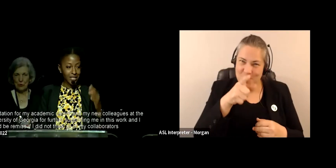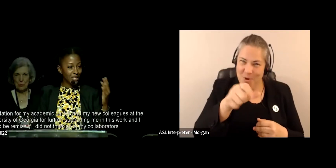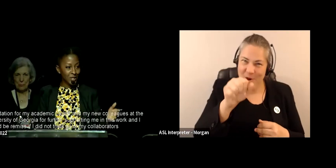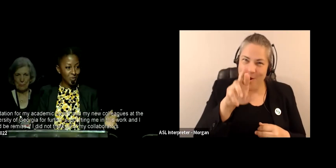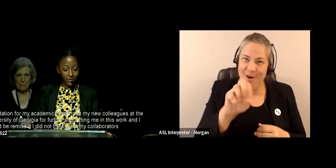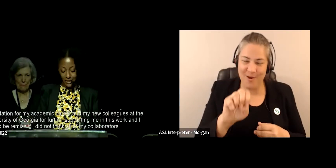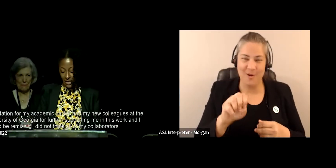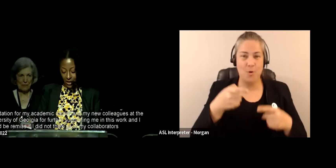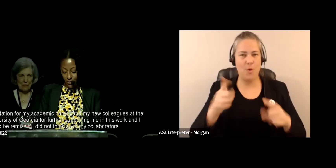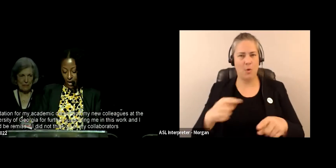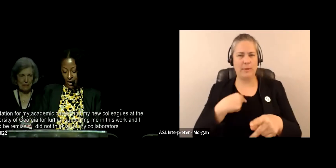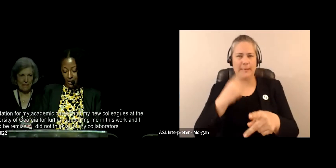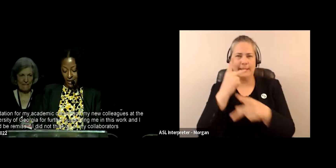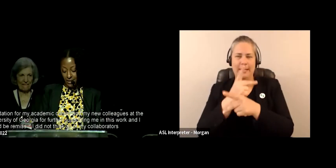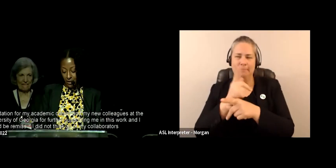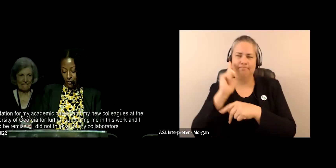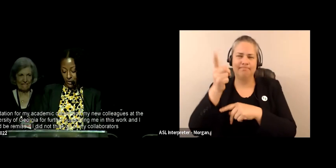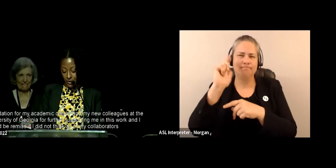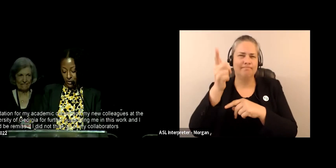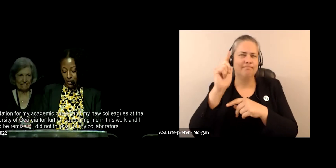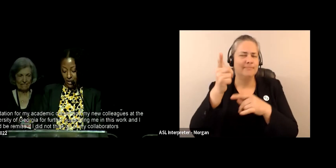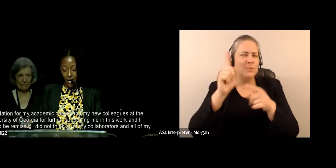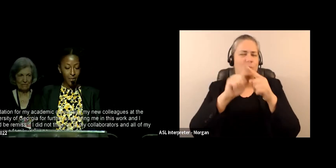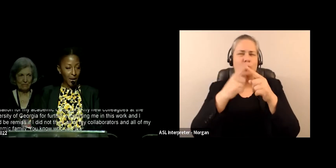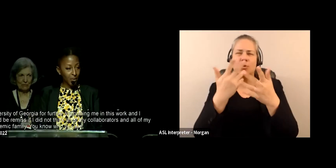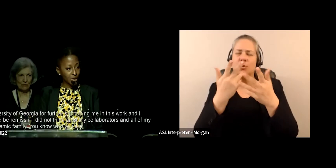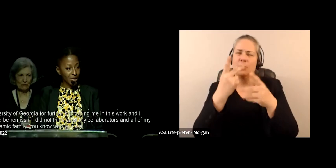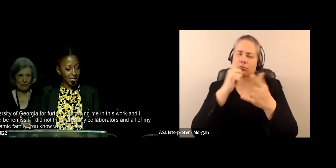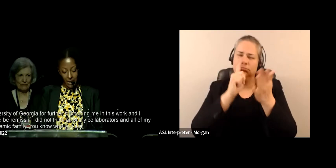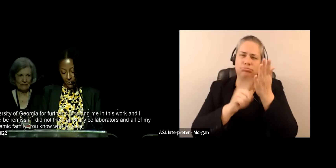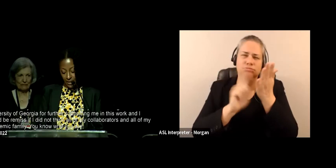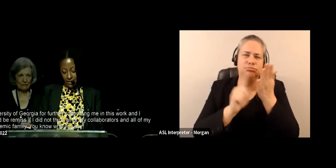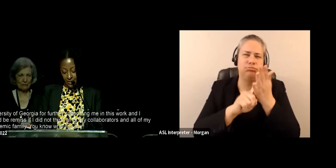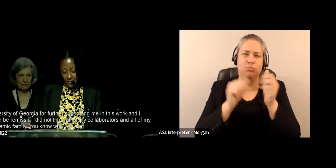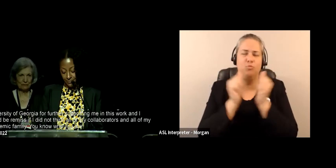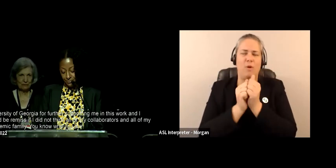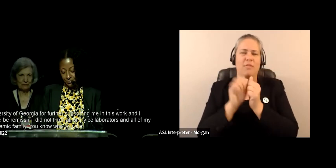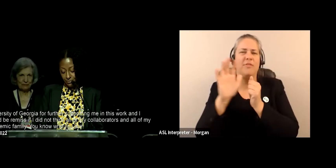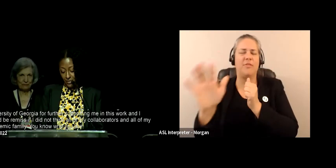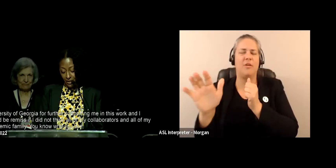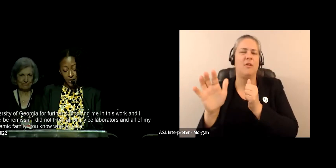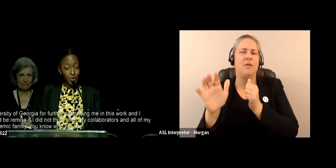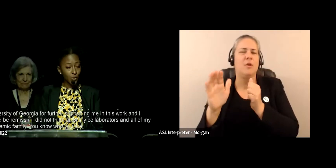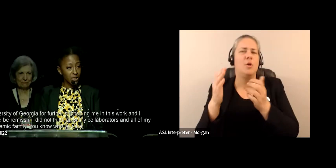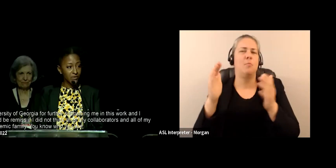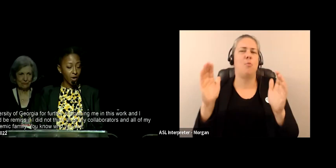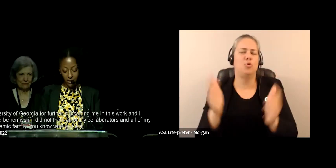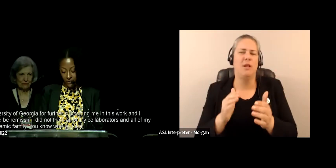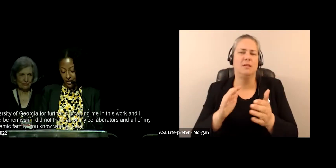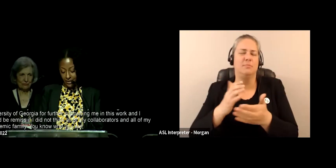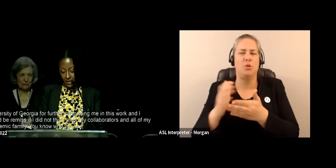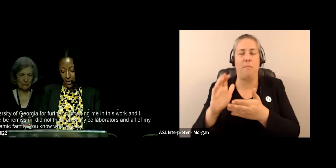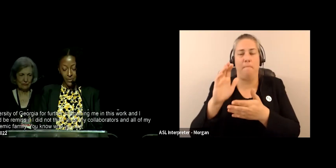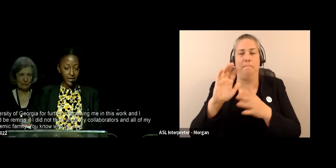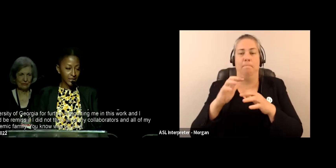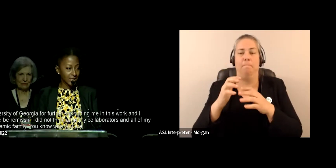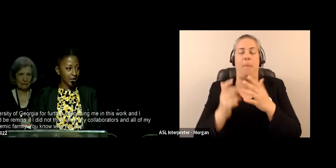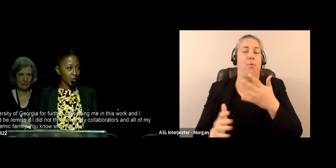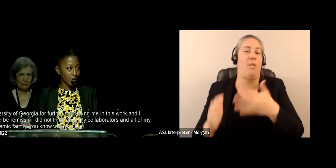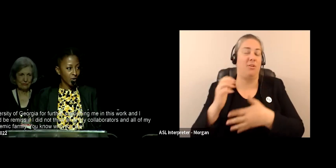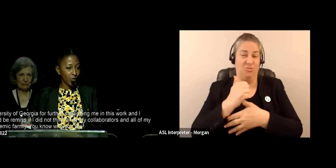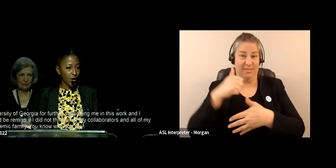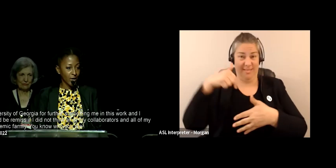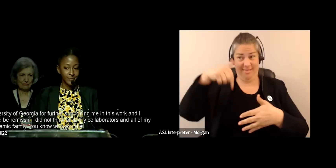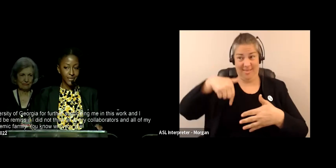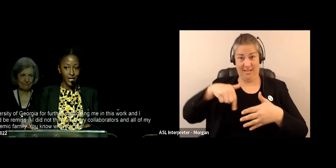we continue on the scholar grind in conducting research about marginalized populations. This award is for all of us, because